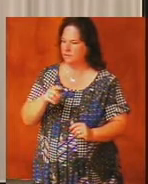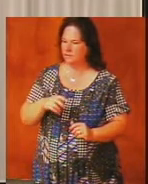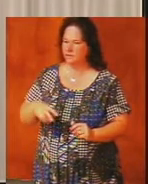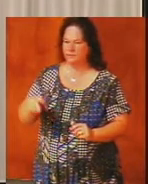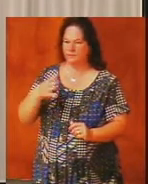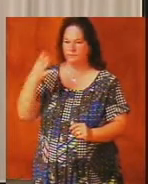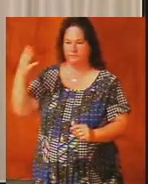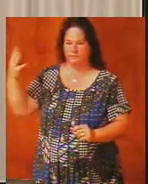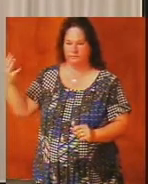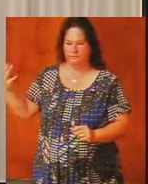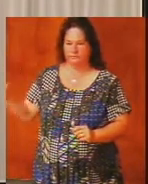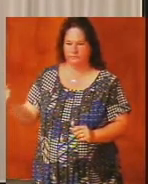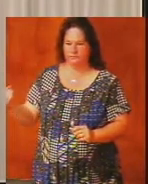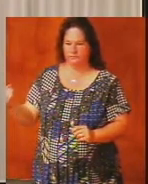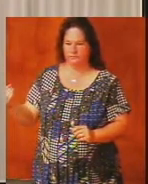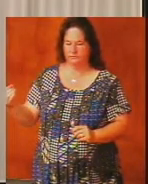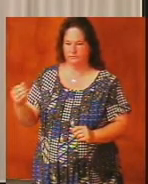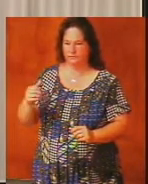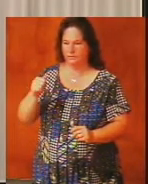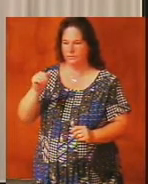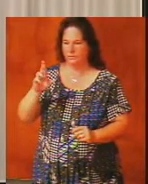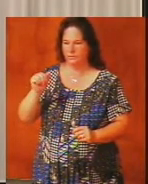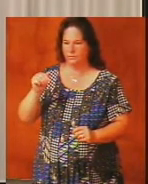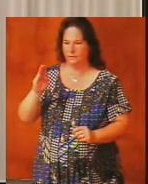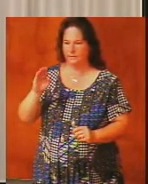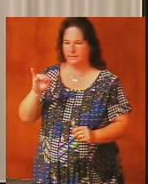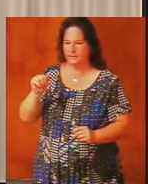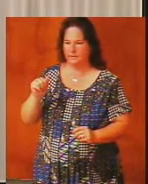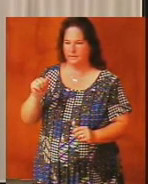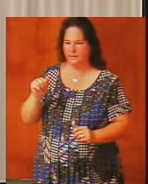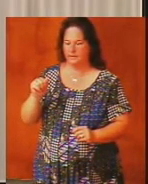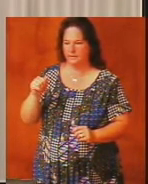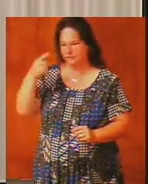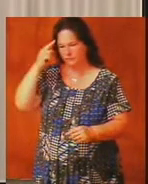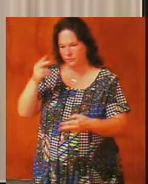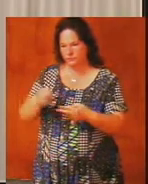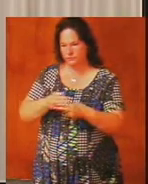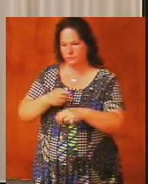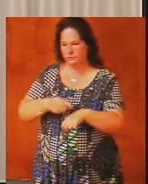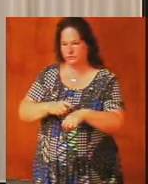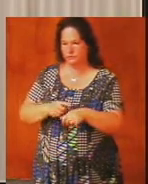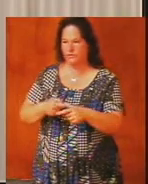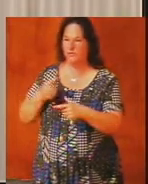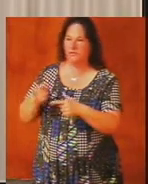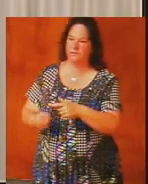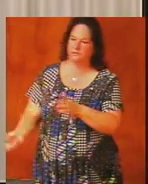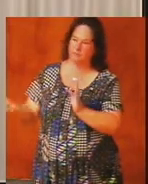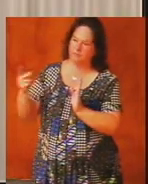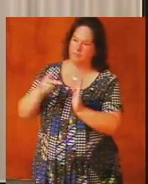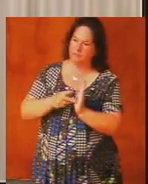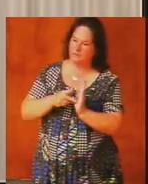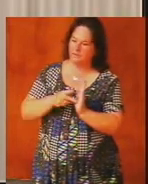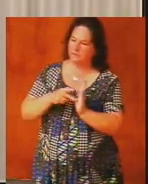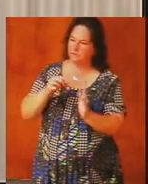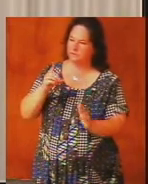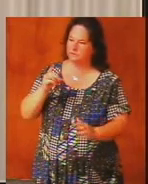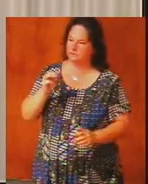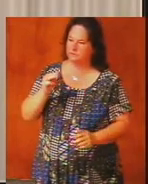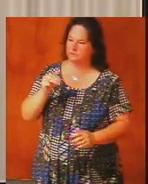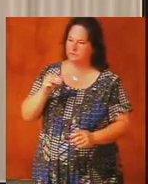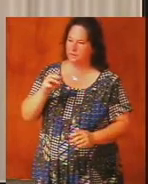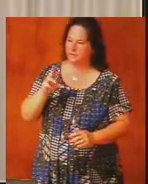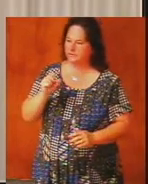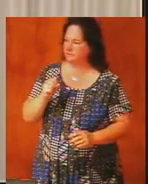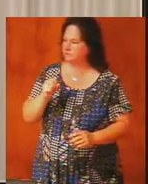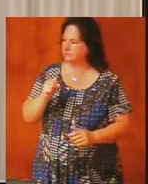off into Arabia for a time, and then he comes back to Damascus, and